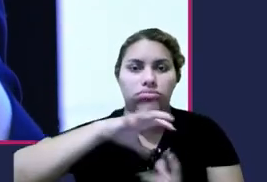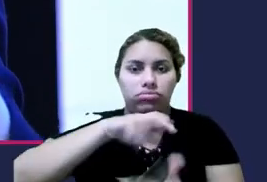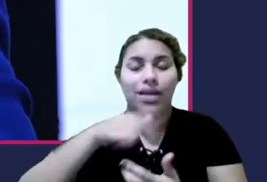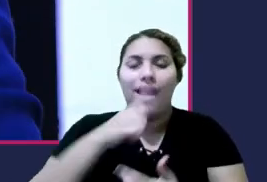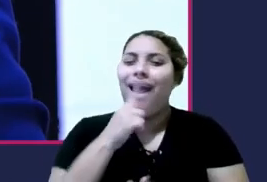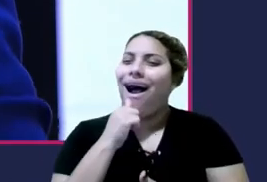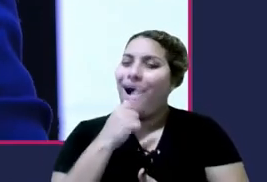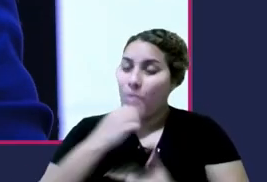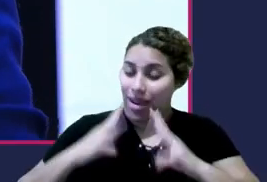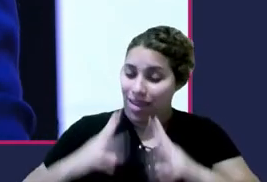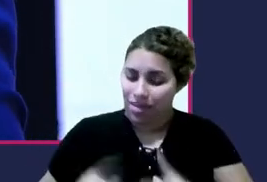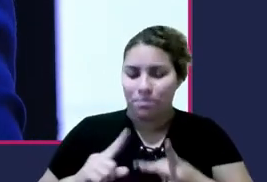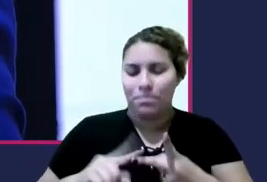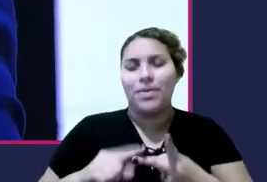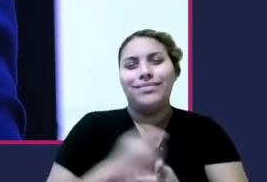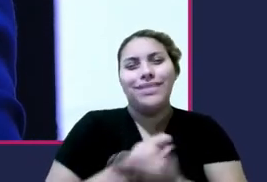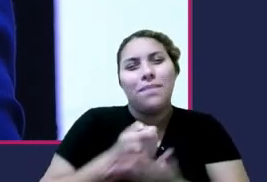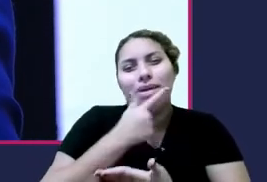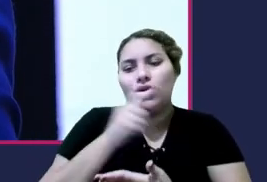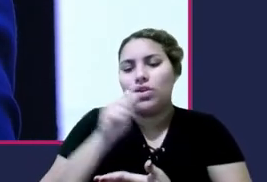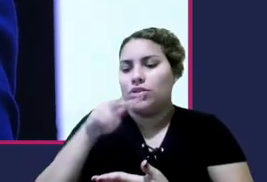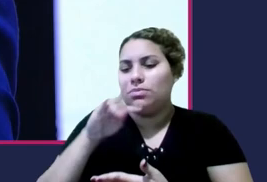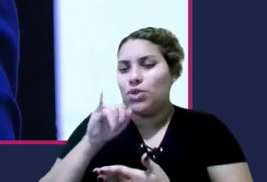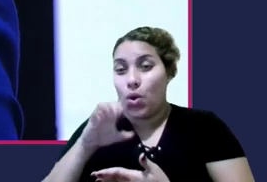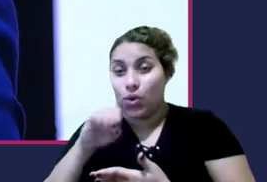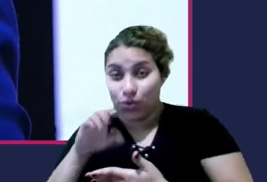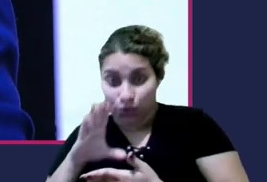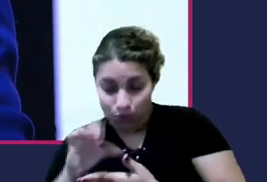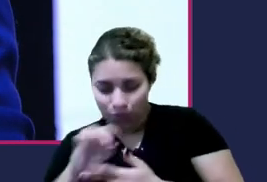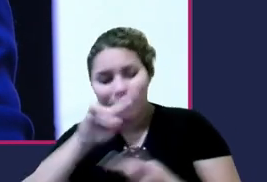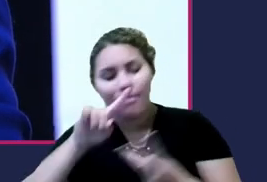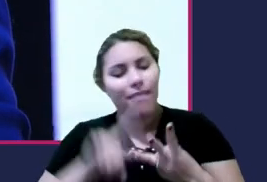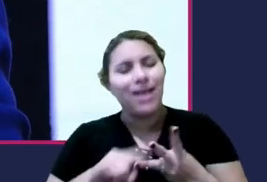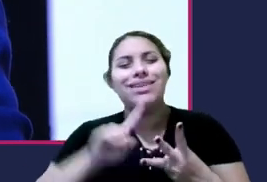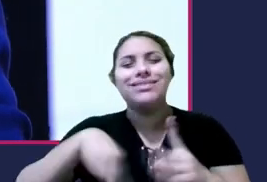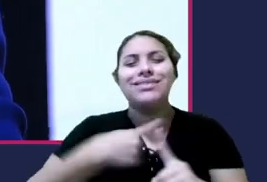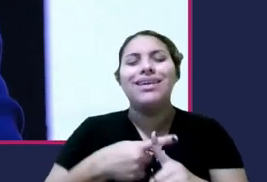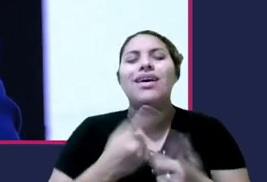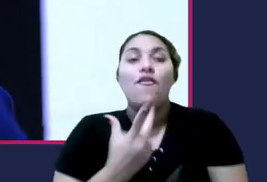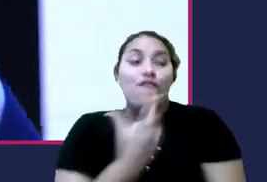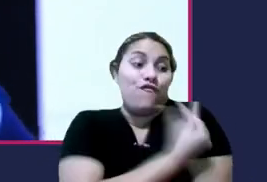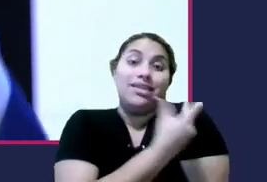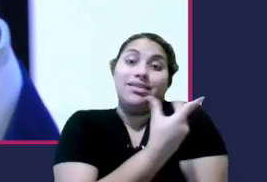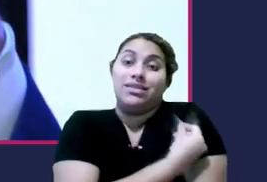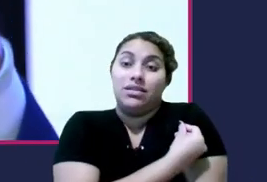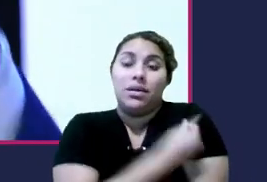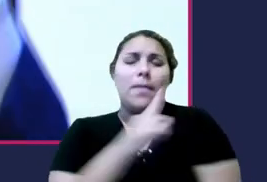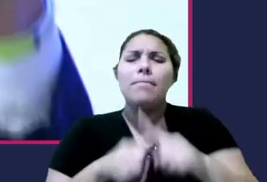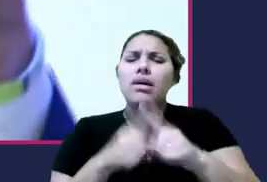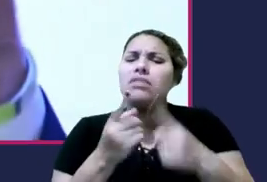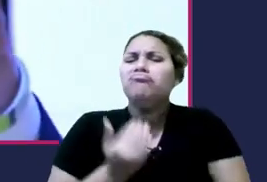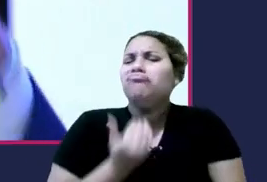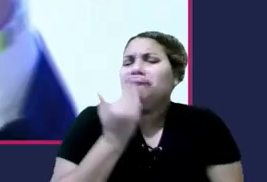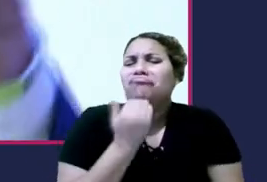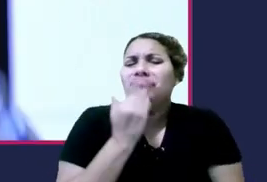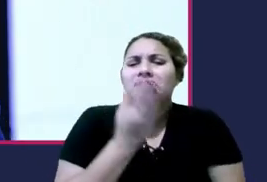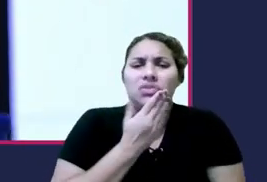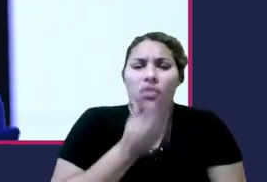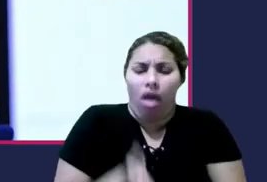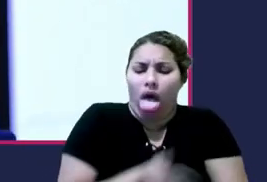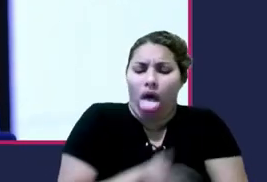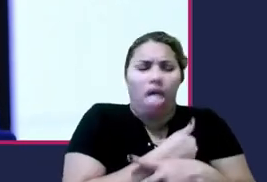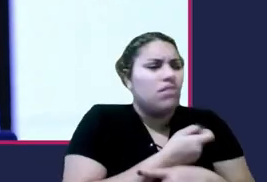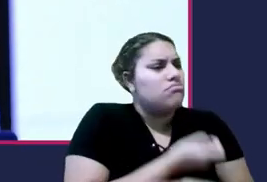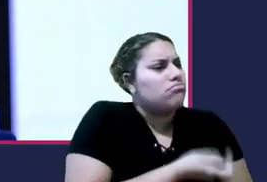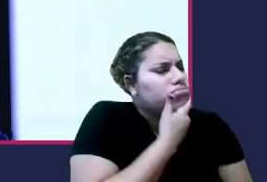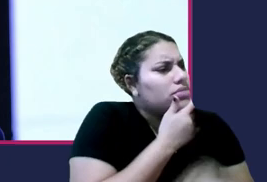three things that change the world: drinking water, antibiotics, and vaccine. If you have the antibiotics, but